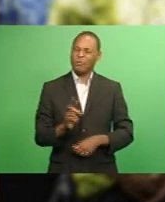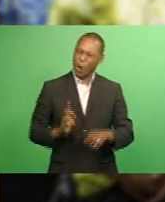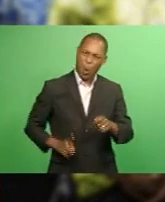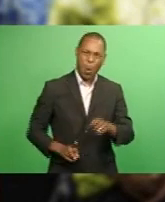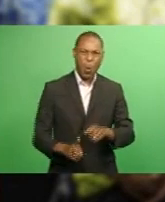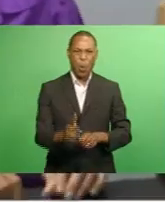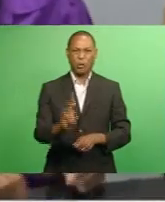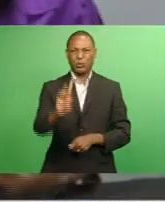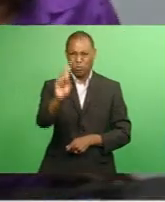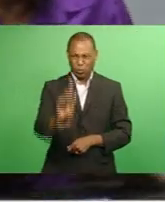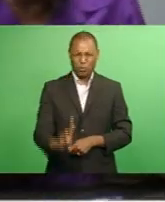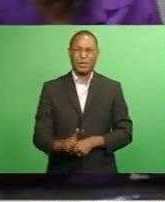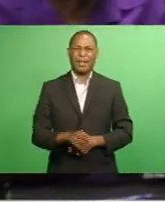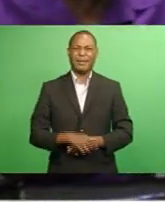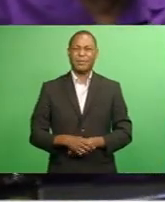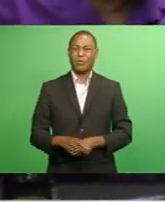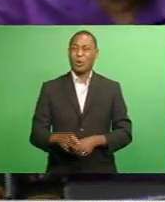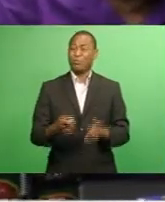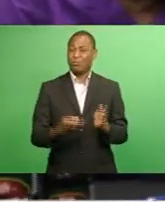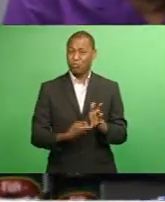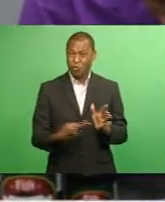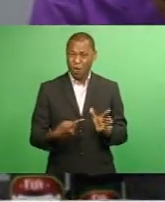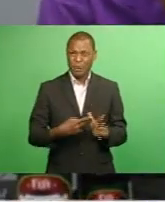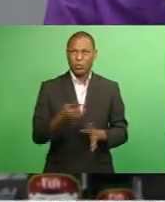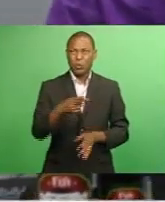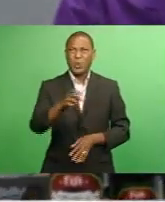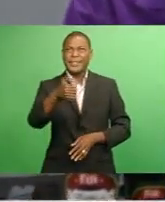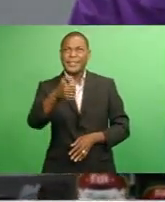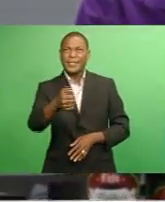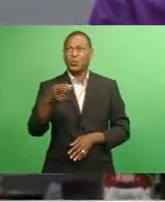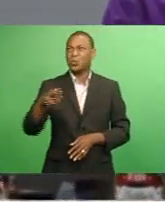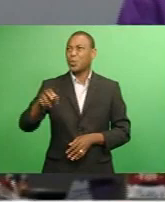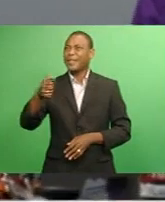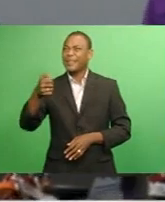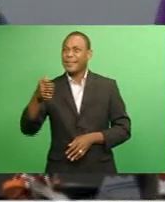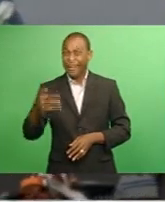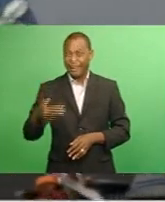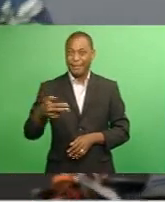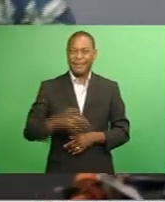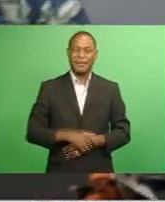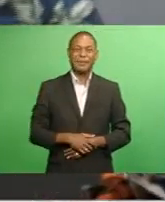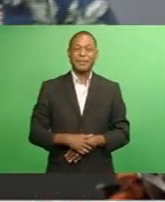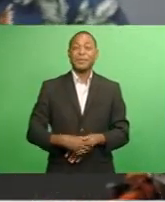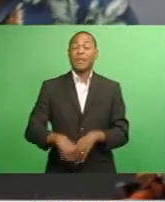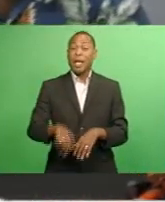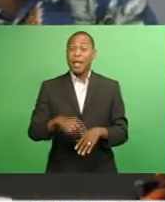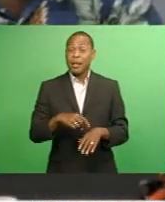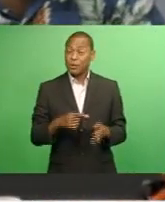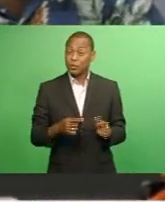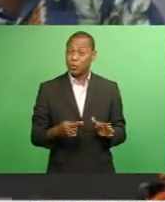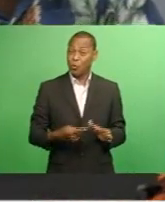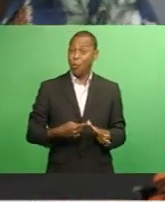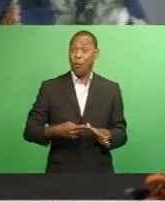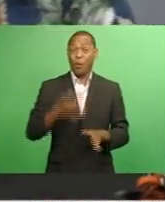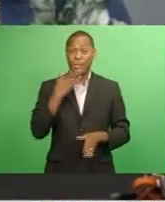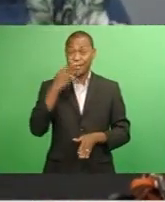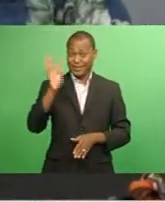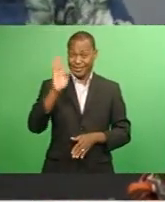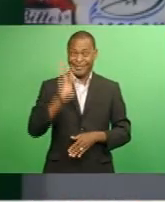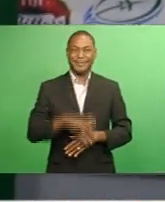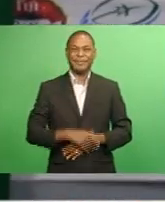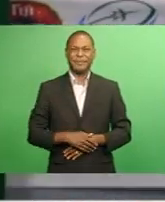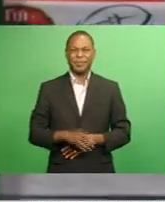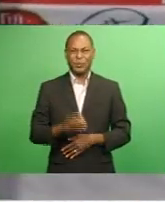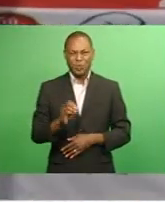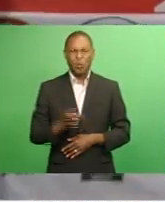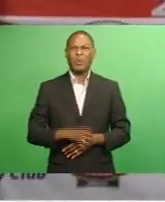three-day tournament is scheduled from the 26th to the 28th of August. Paradise Beverages, who is the main sponsor, backing the event to the